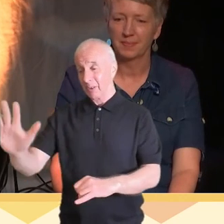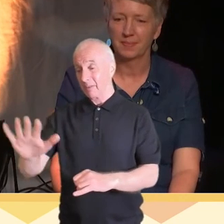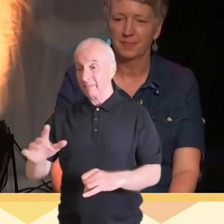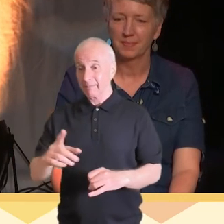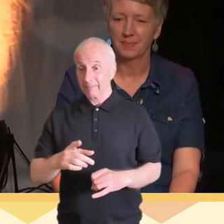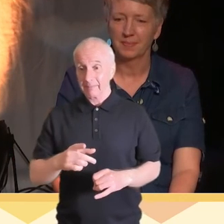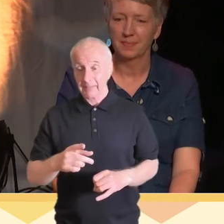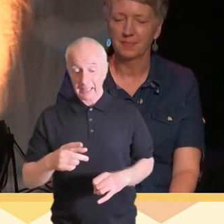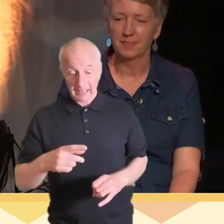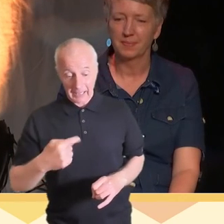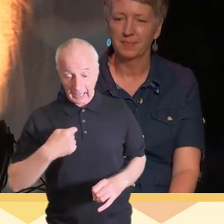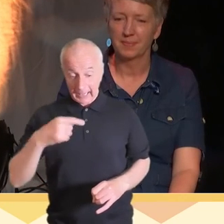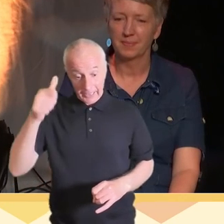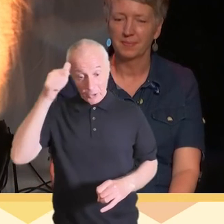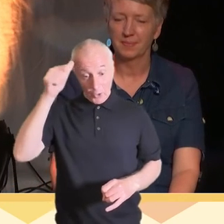know.